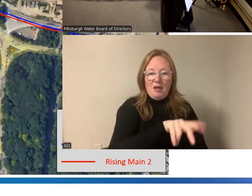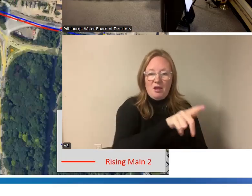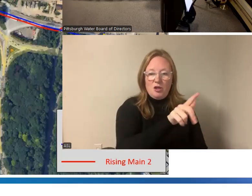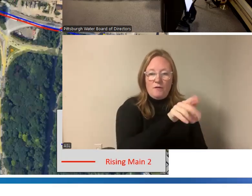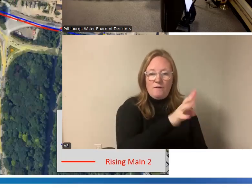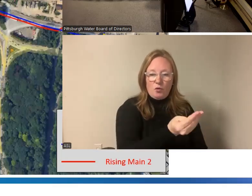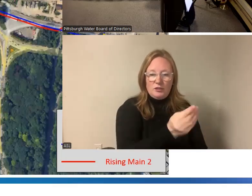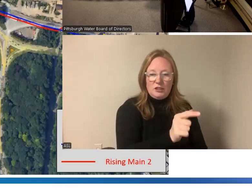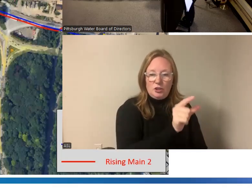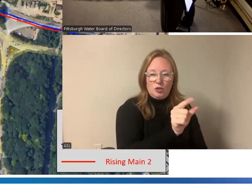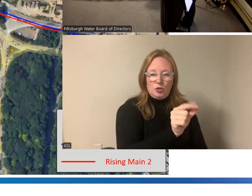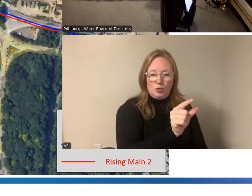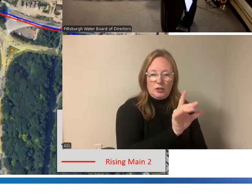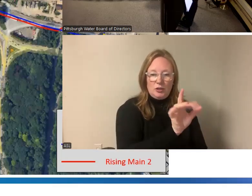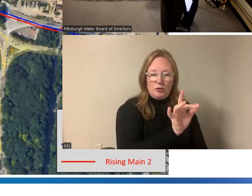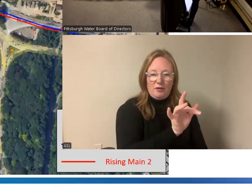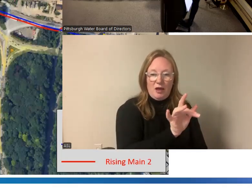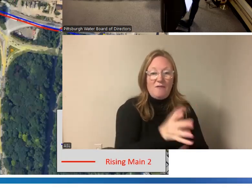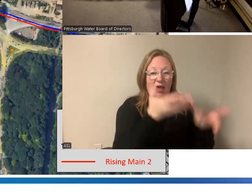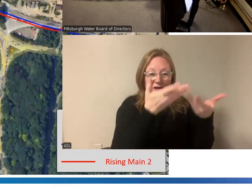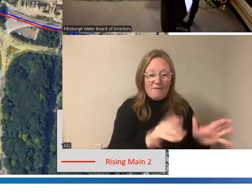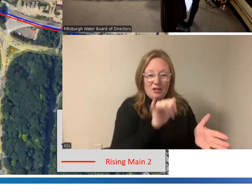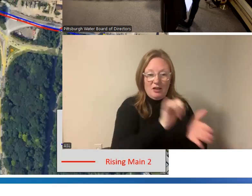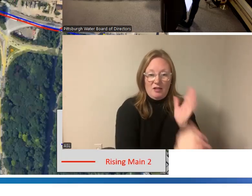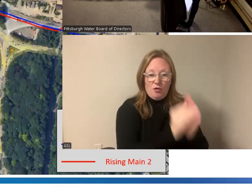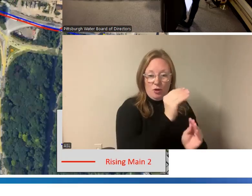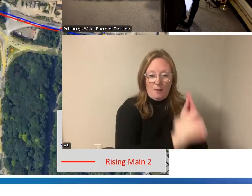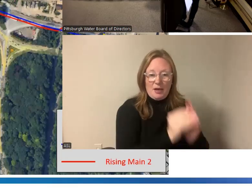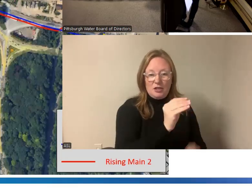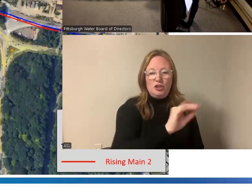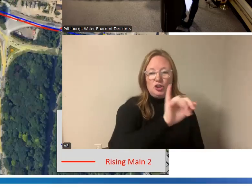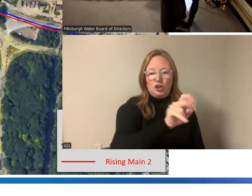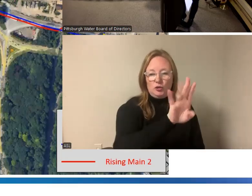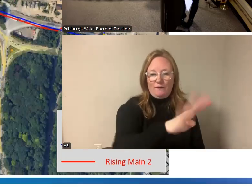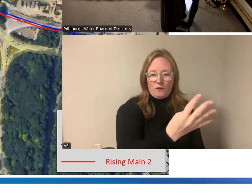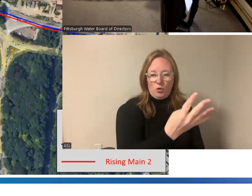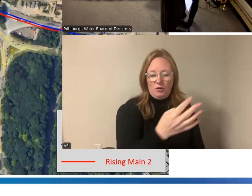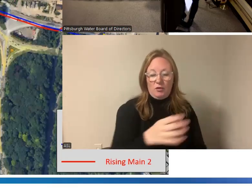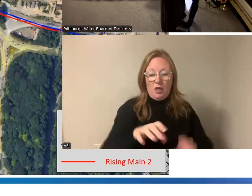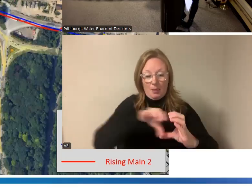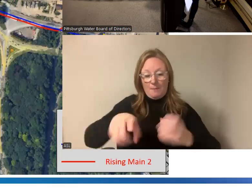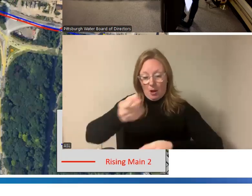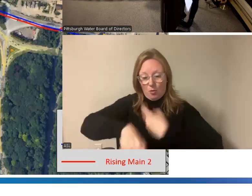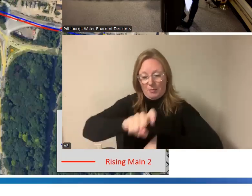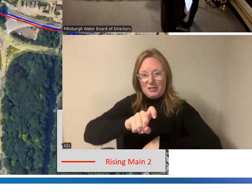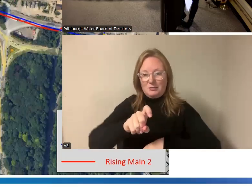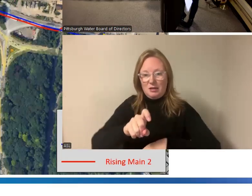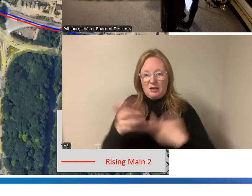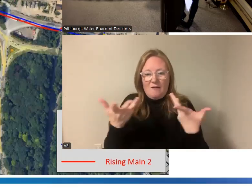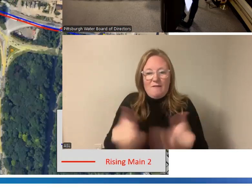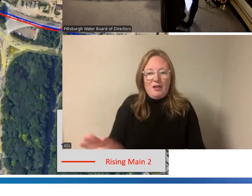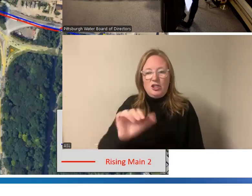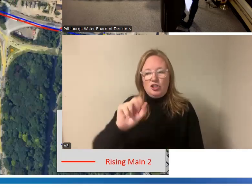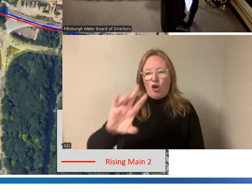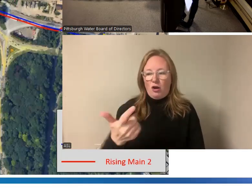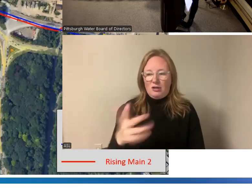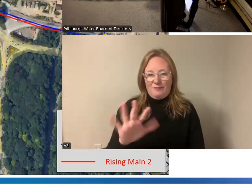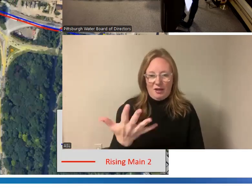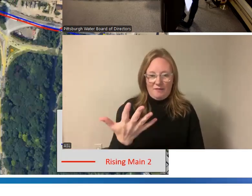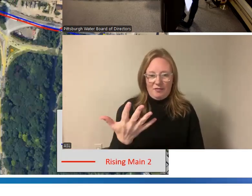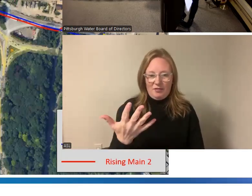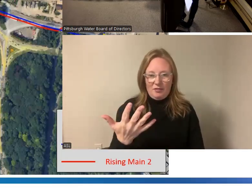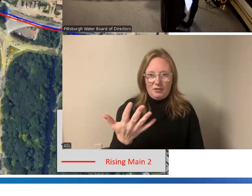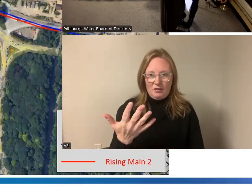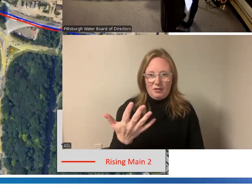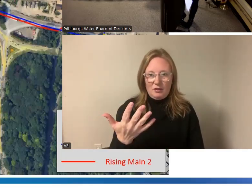was completed by June 4th, 2025. All pipe replacement was completed by August 5th, and the